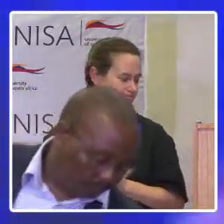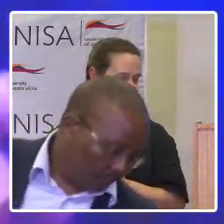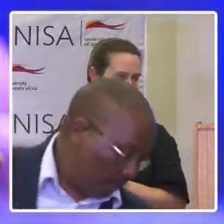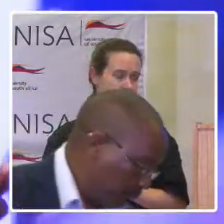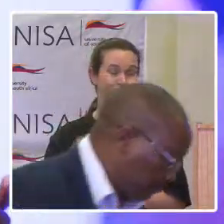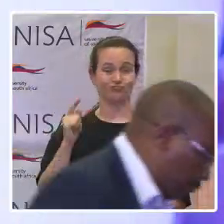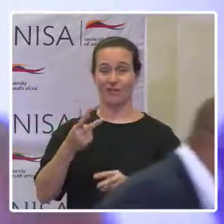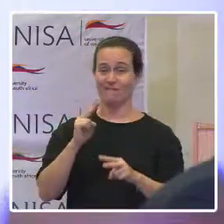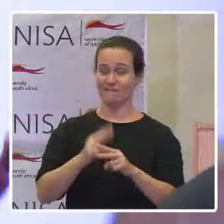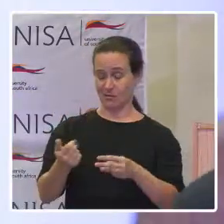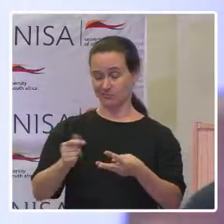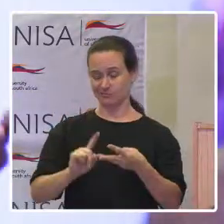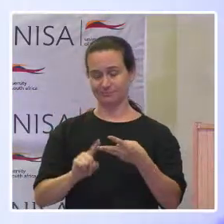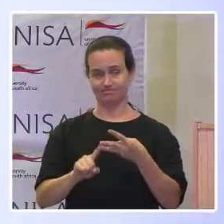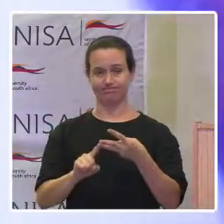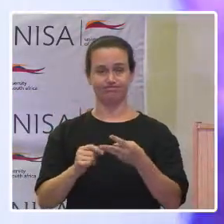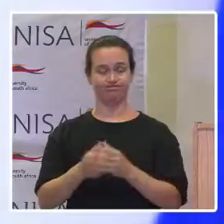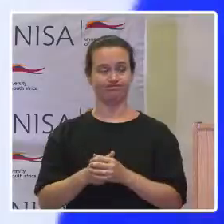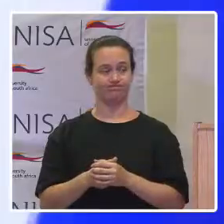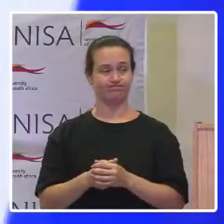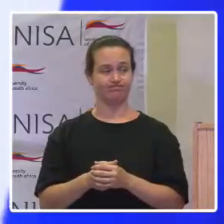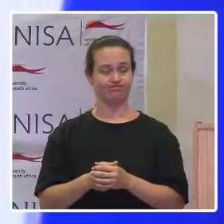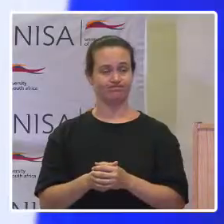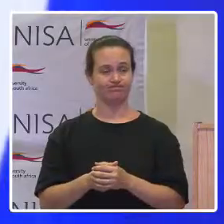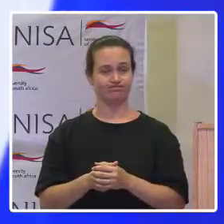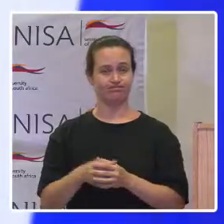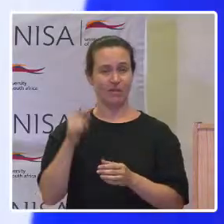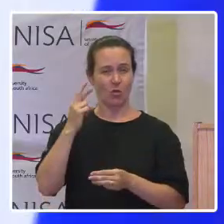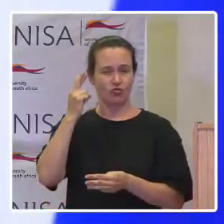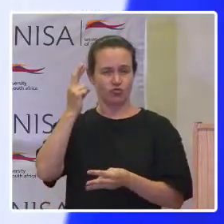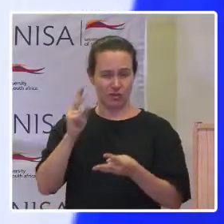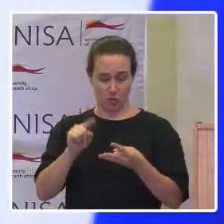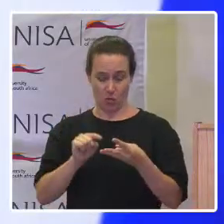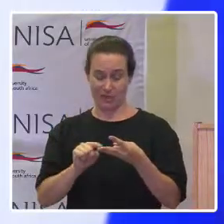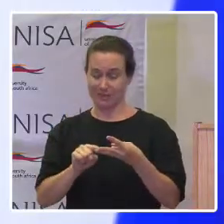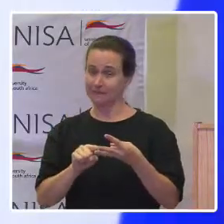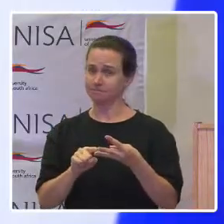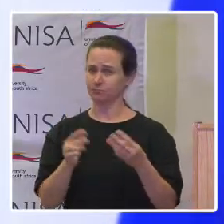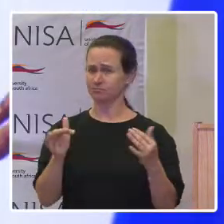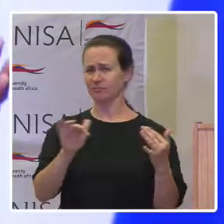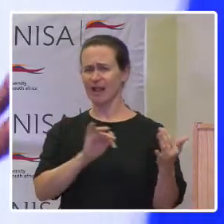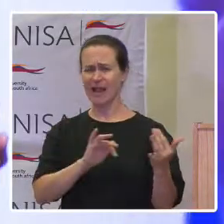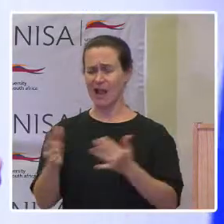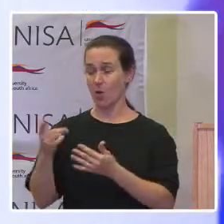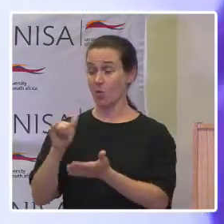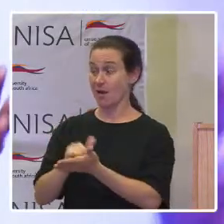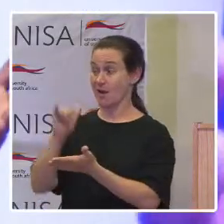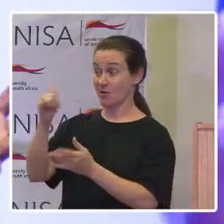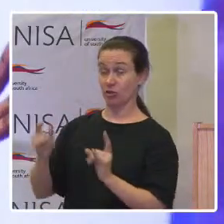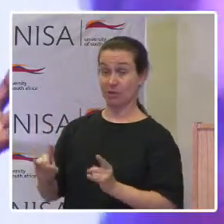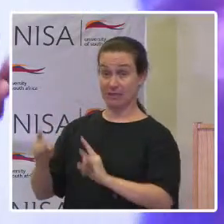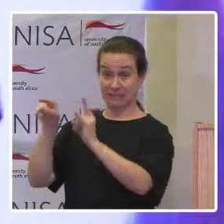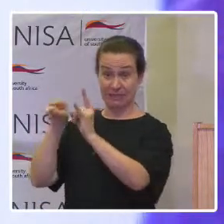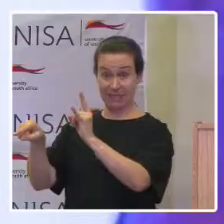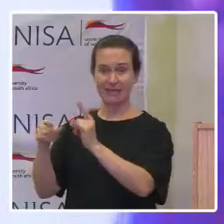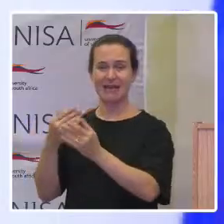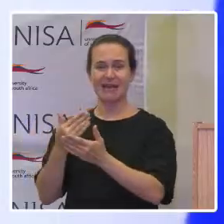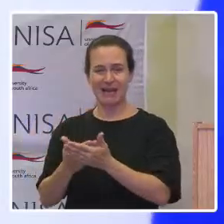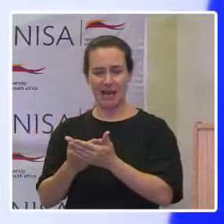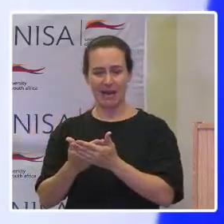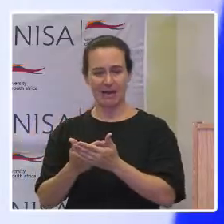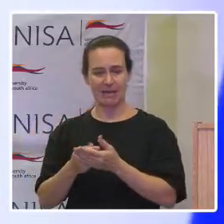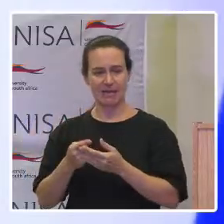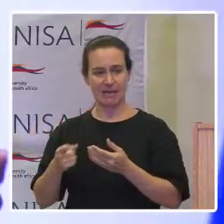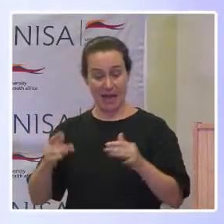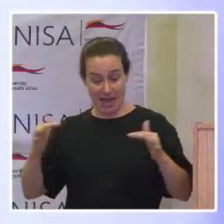And the final one, the final economic rationale I'll just share with us is to say, how does the Aerotropolis boost the regional